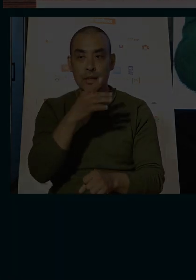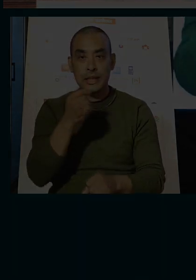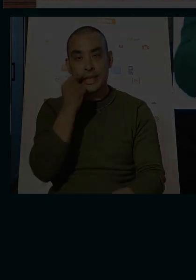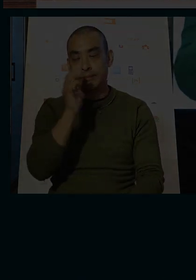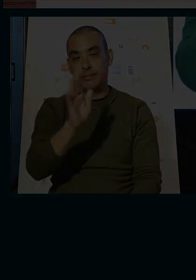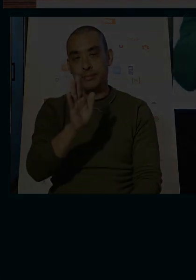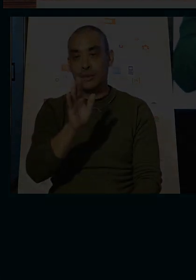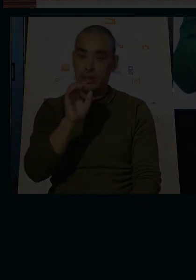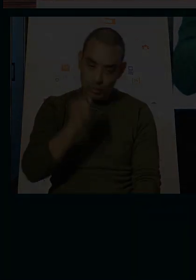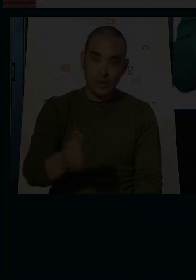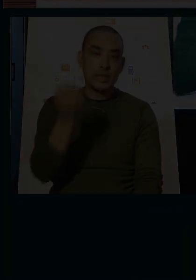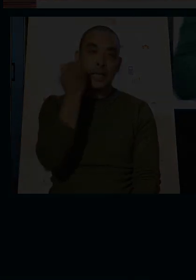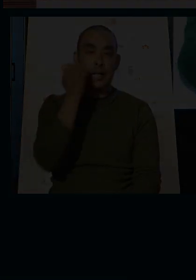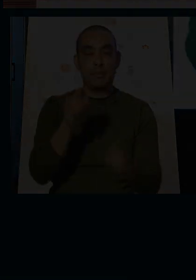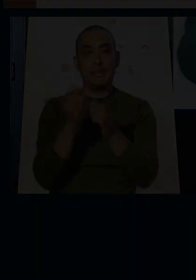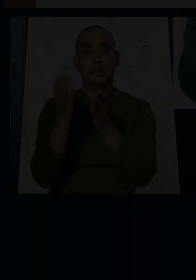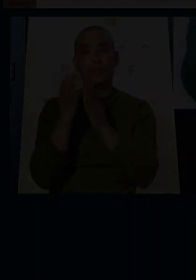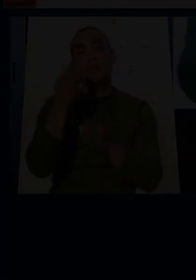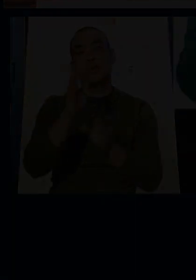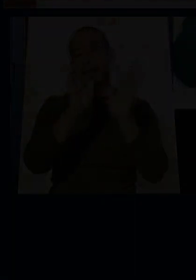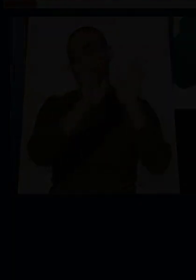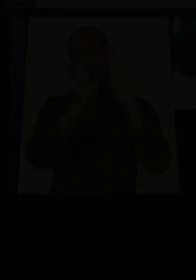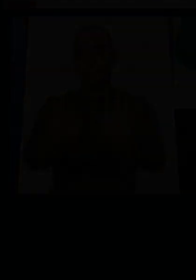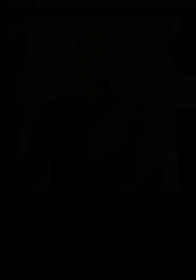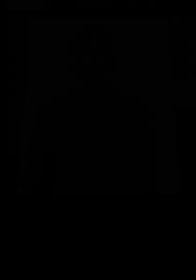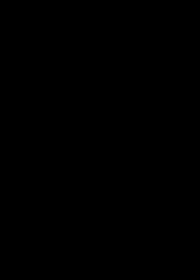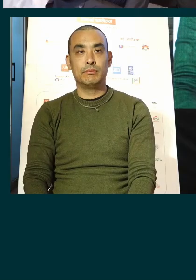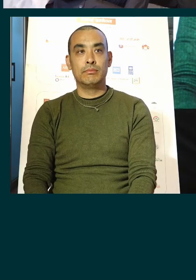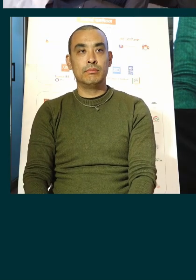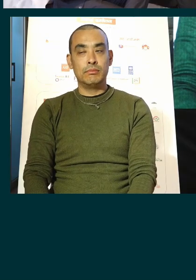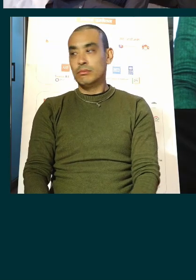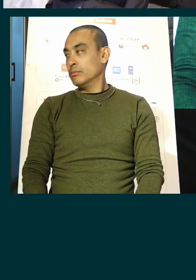now taken care by the boys as well. Thank you very much.